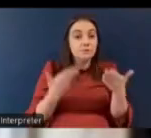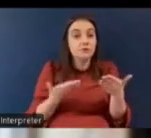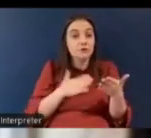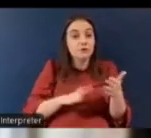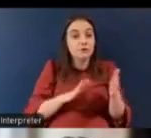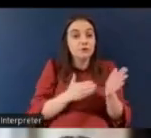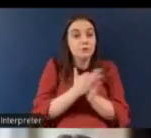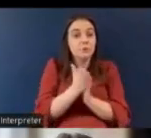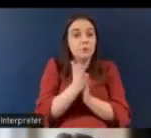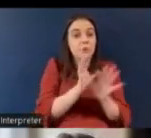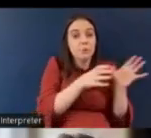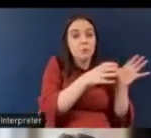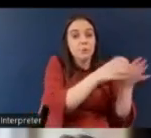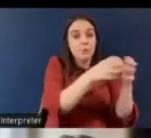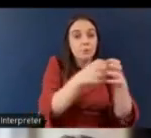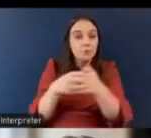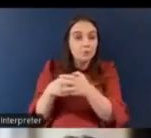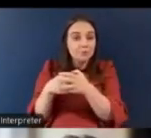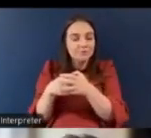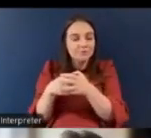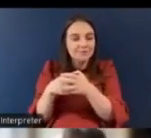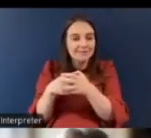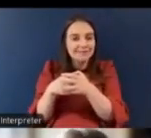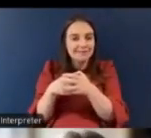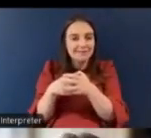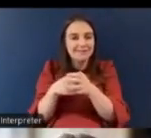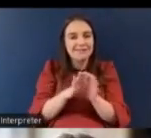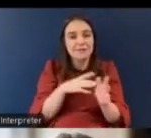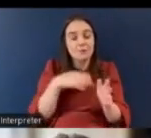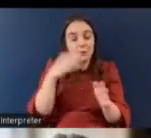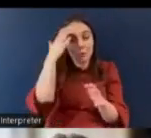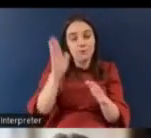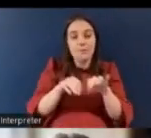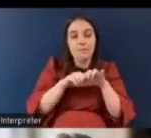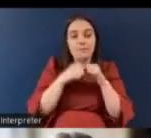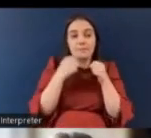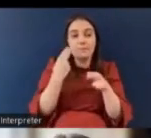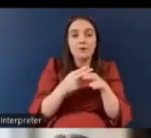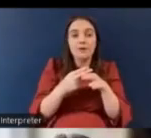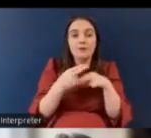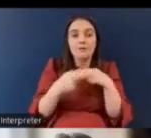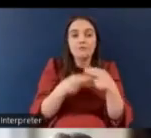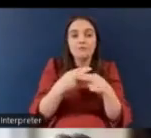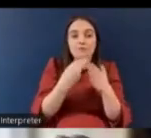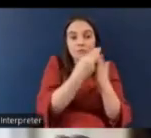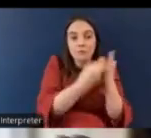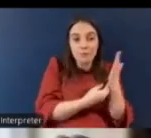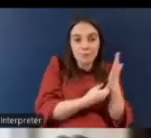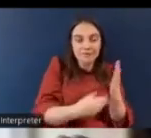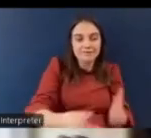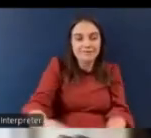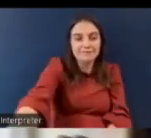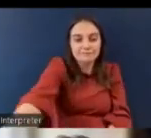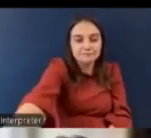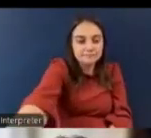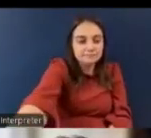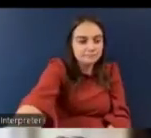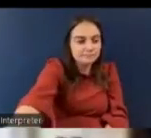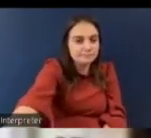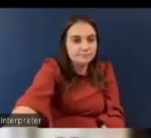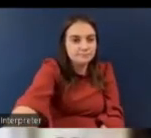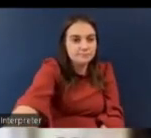the groups as I have them in front of me from the breakout rooms report that Zoom put together.